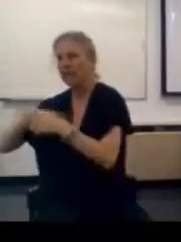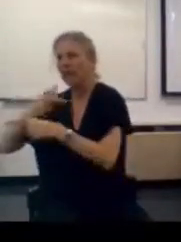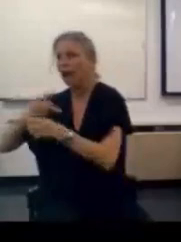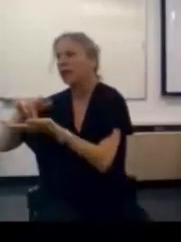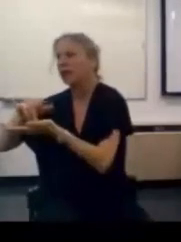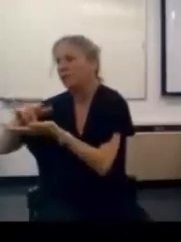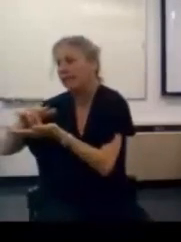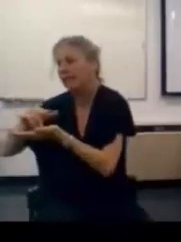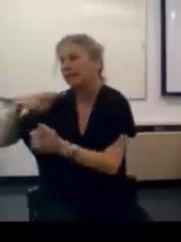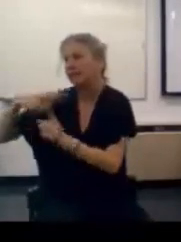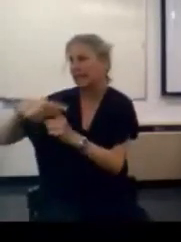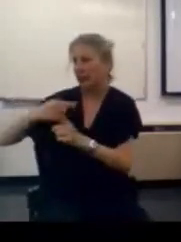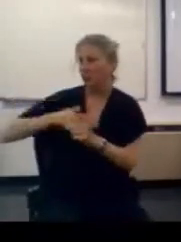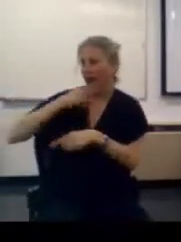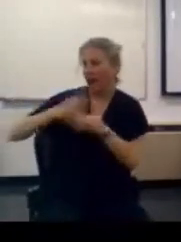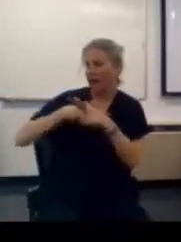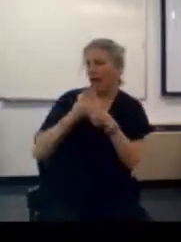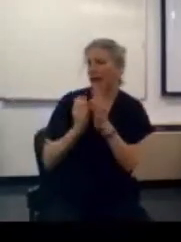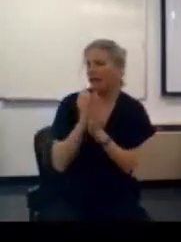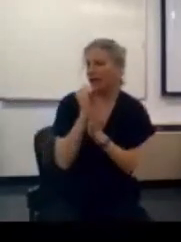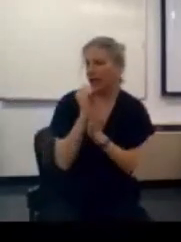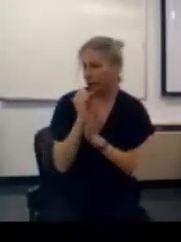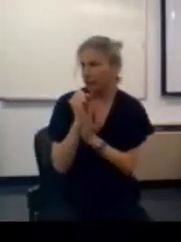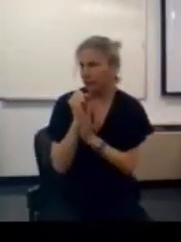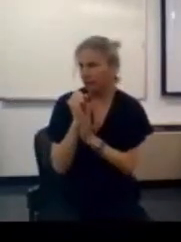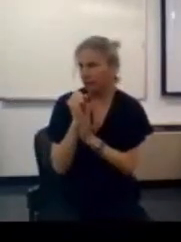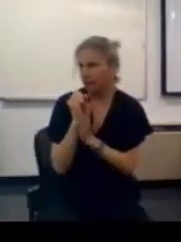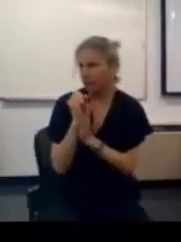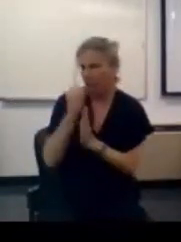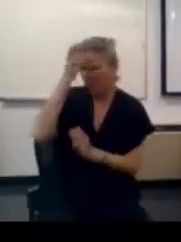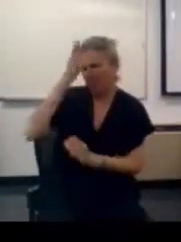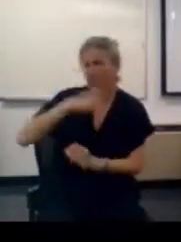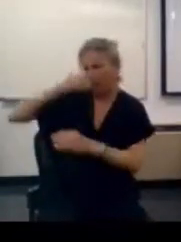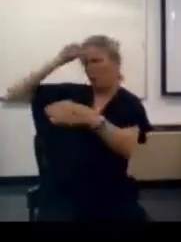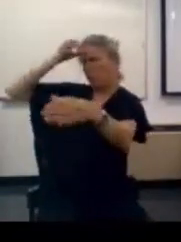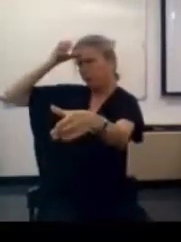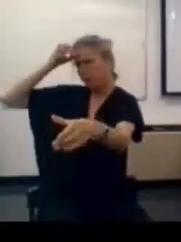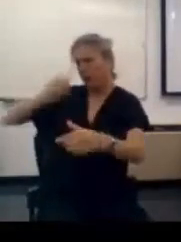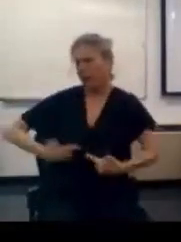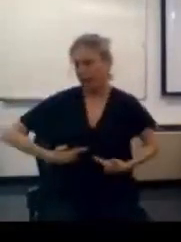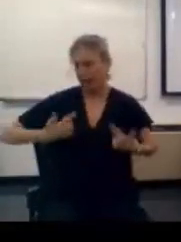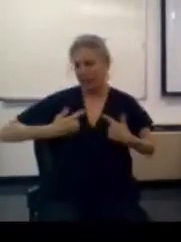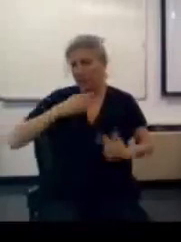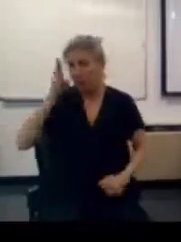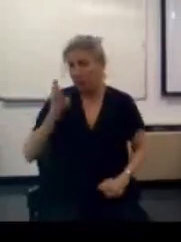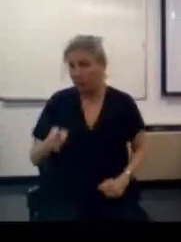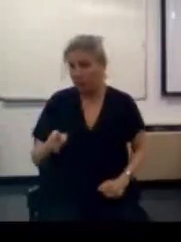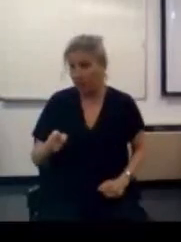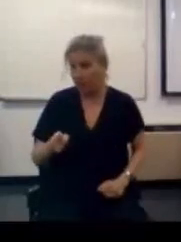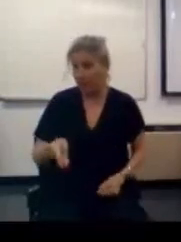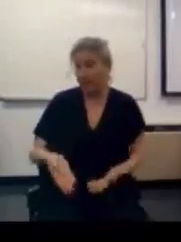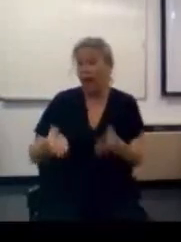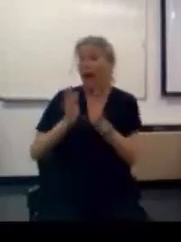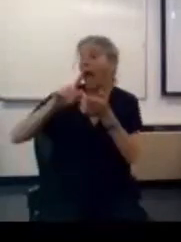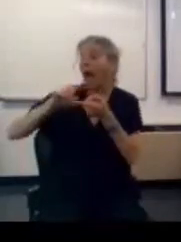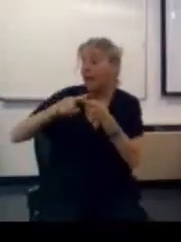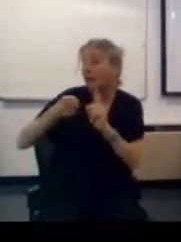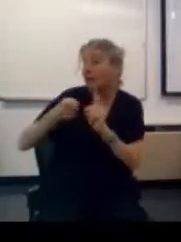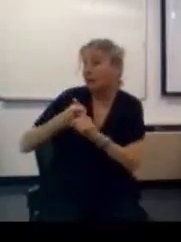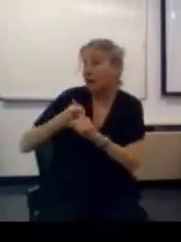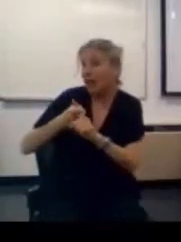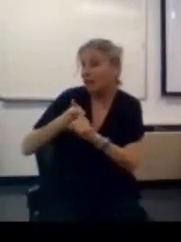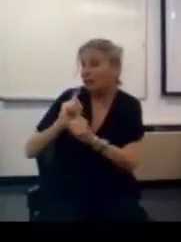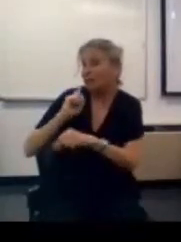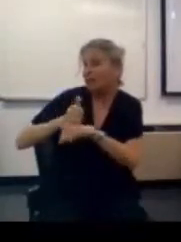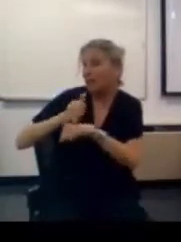country on this genetic makeup for my kind of illness, blah, blah, who has expertise in this medicine. He's in Boston. I asked a